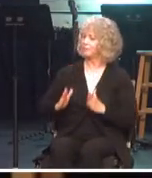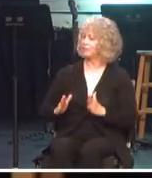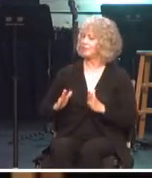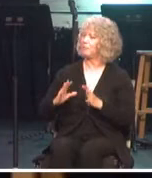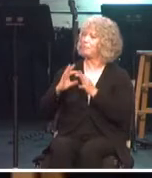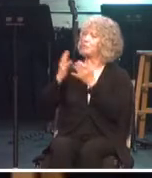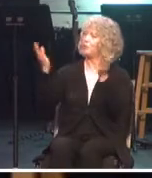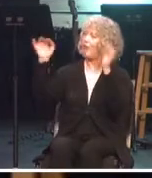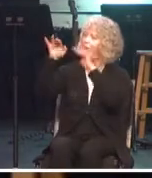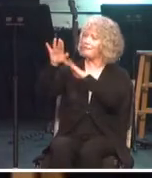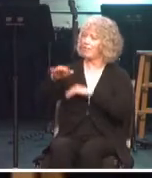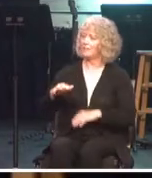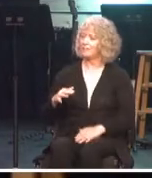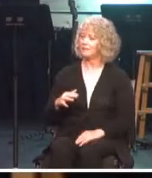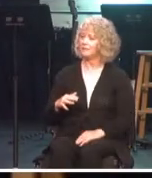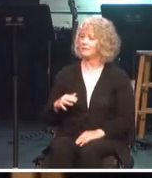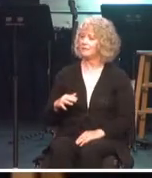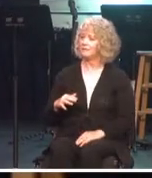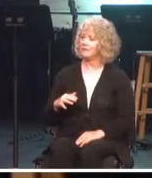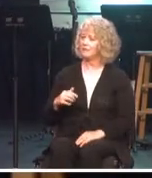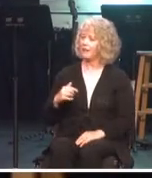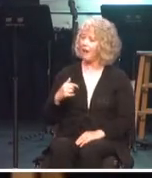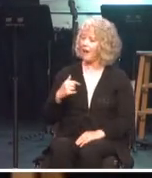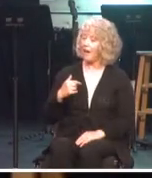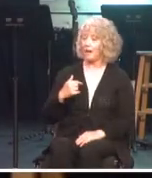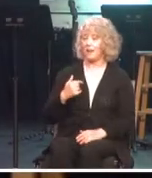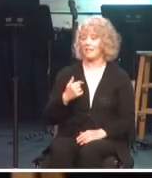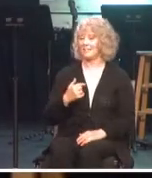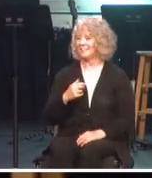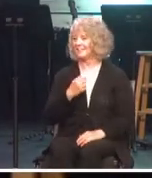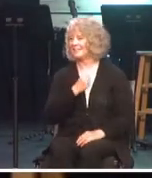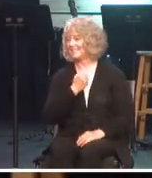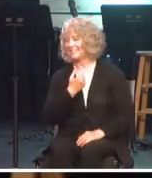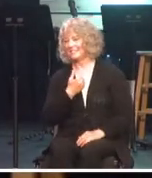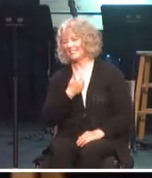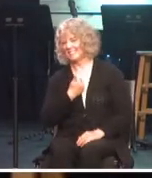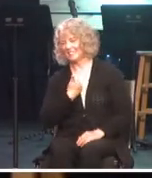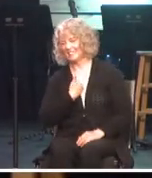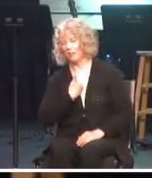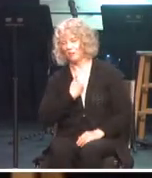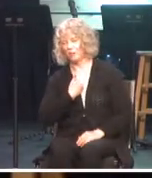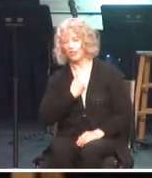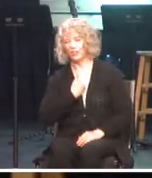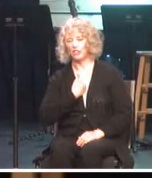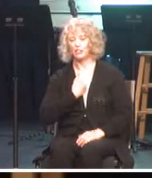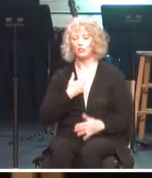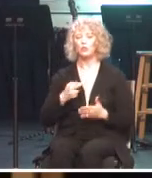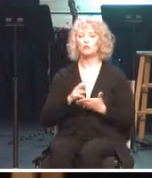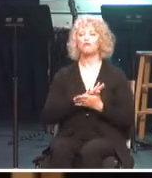They're blinded by their selfishness, blinded by their self-righteousness and pride.